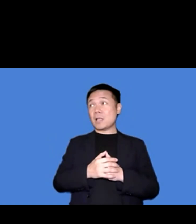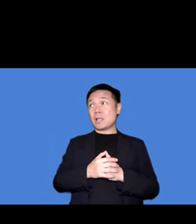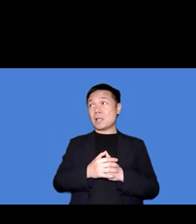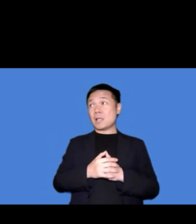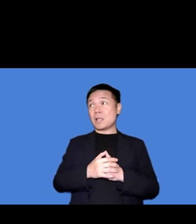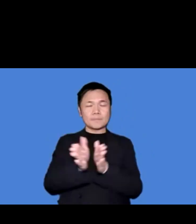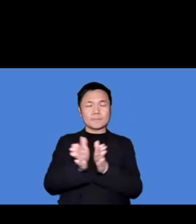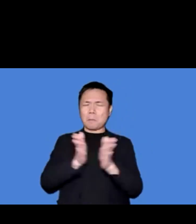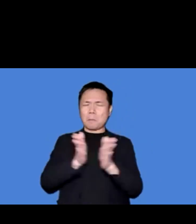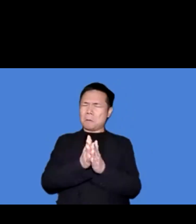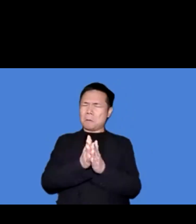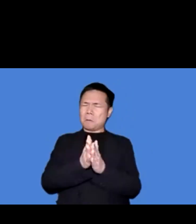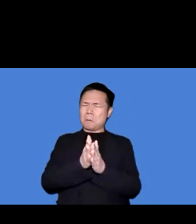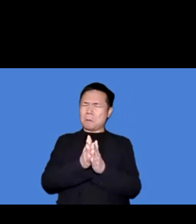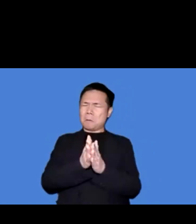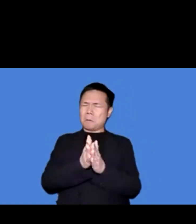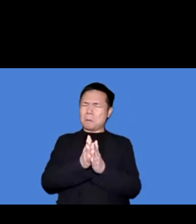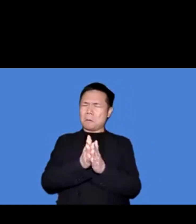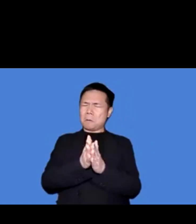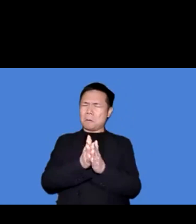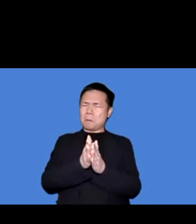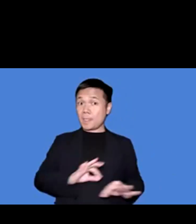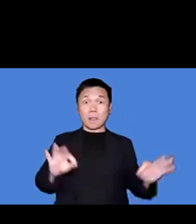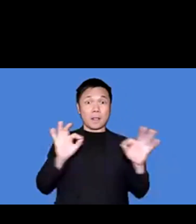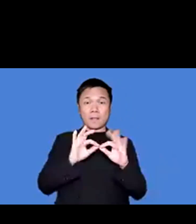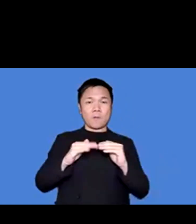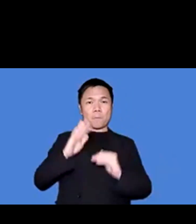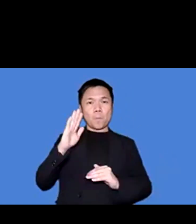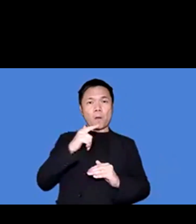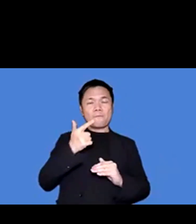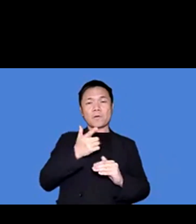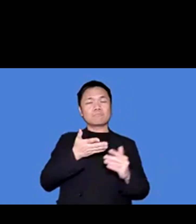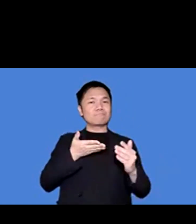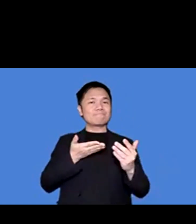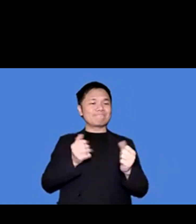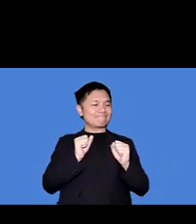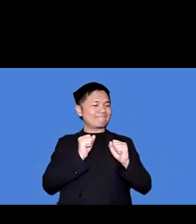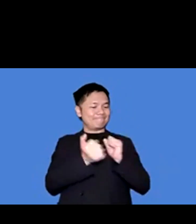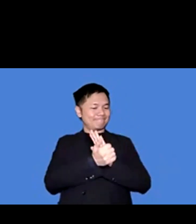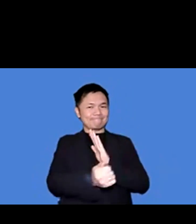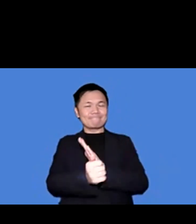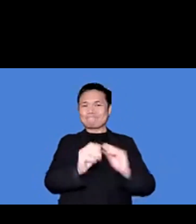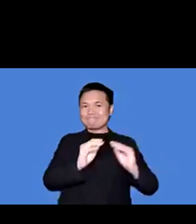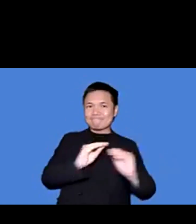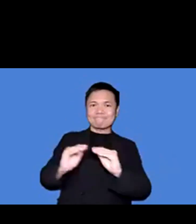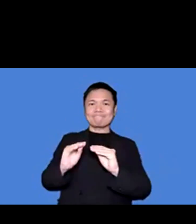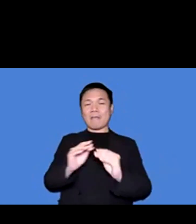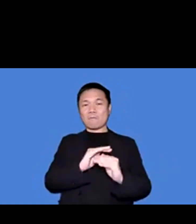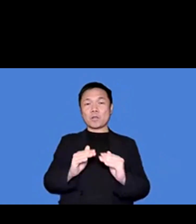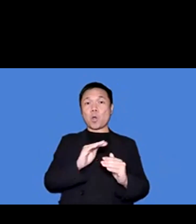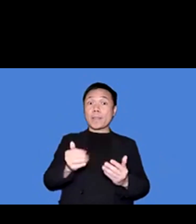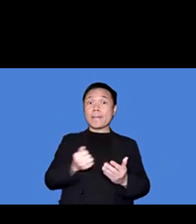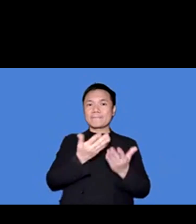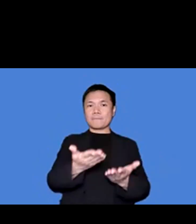important things, but especially building capacity of service providers, as well as emphasizing the role that is played